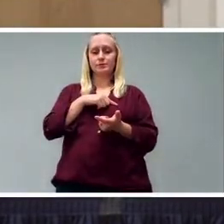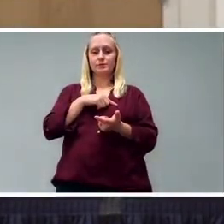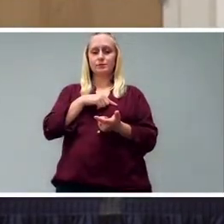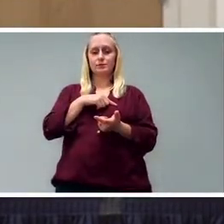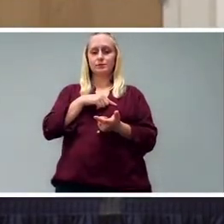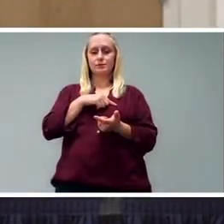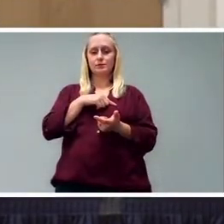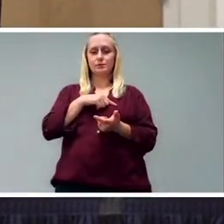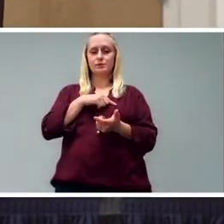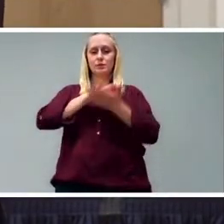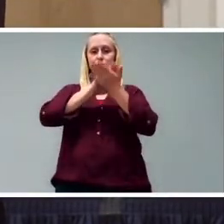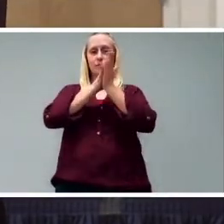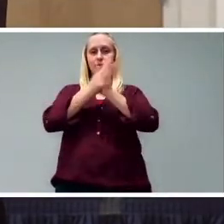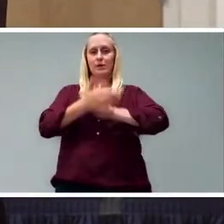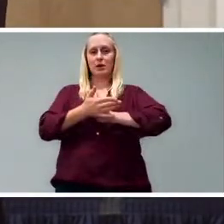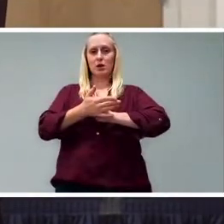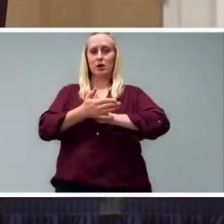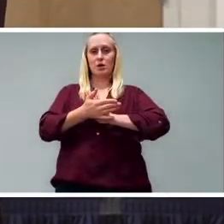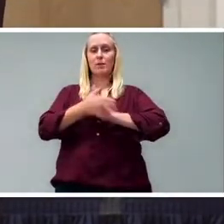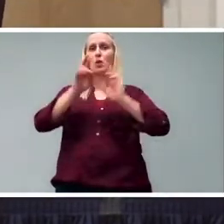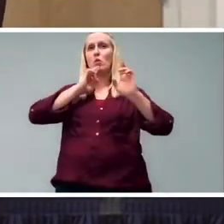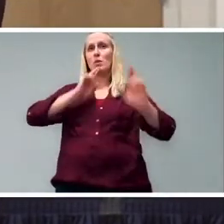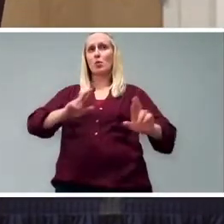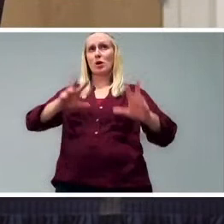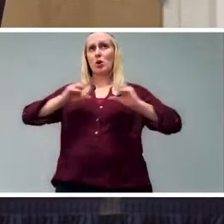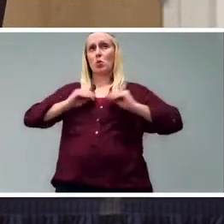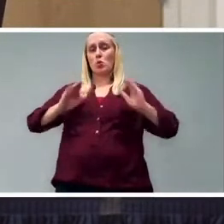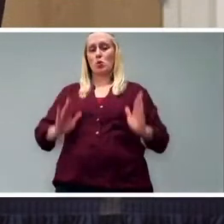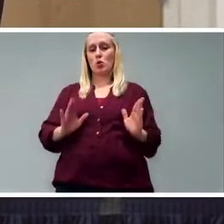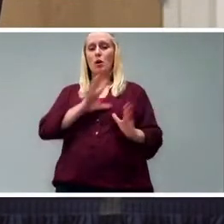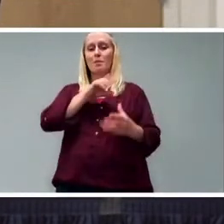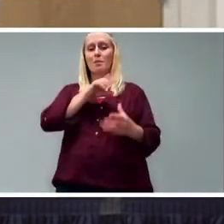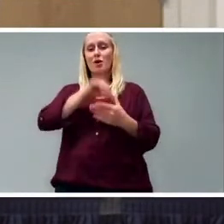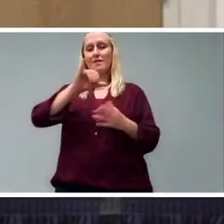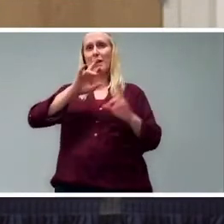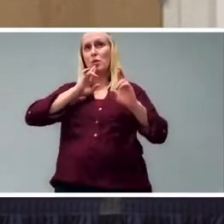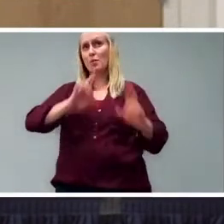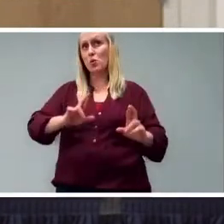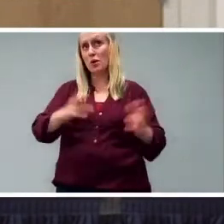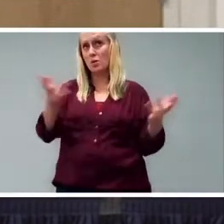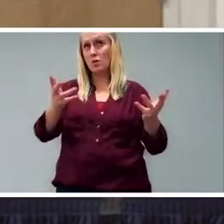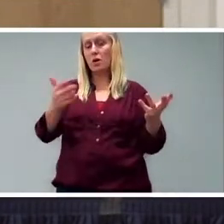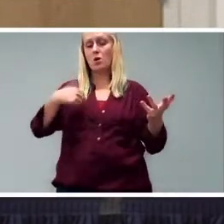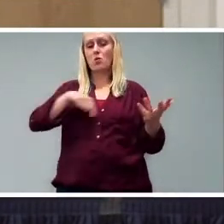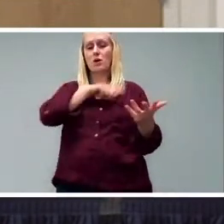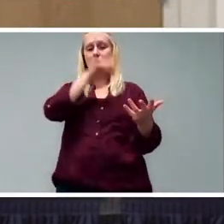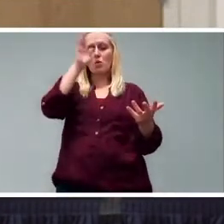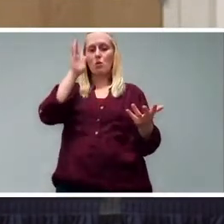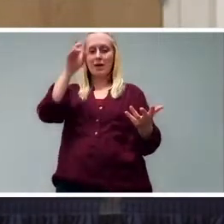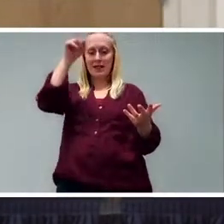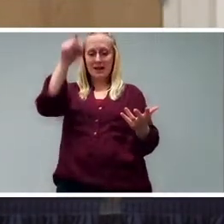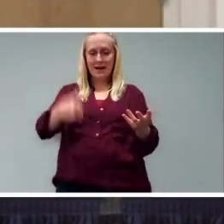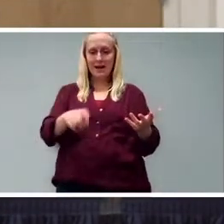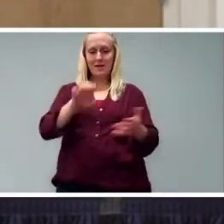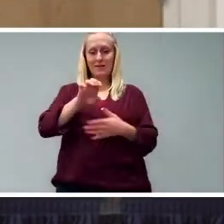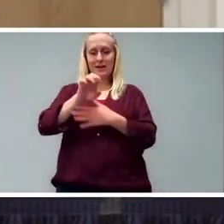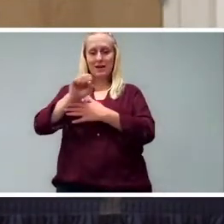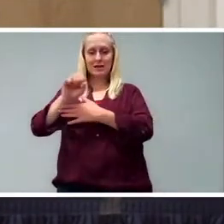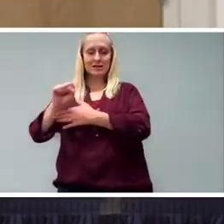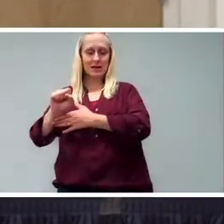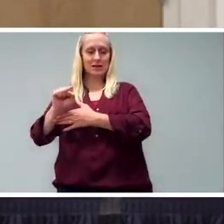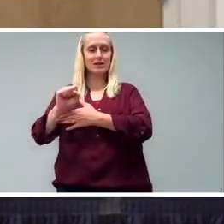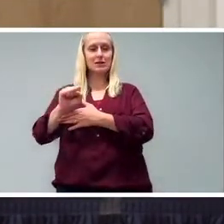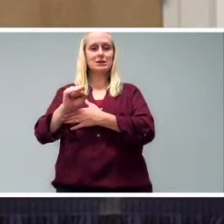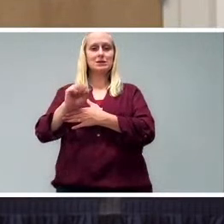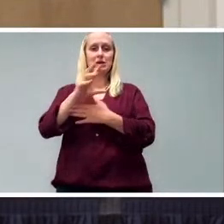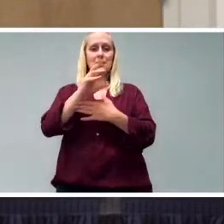we become the recorded owner. And part of that recording is that we will have the ESS, and then